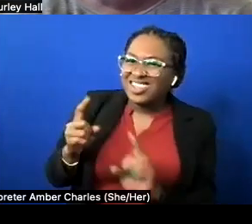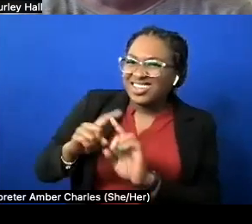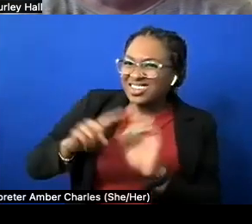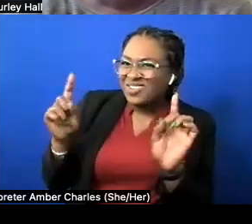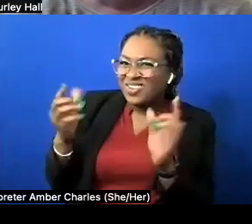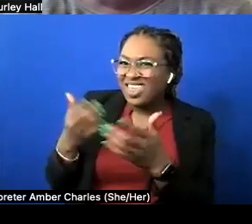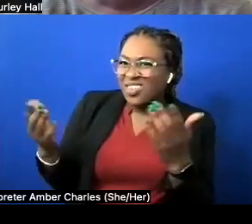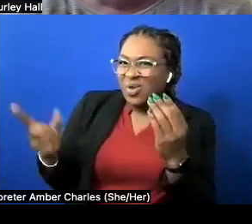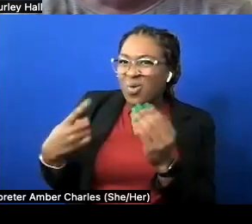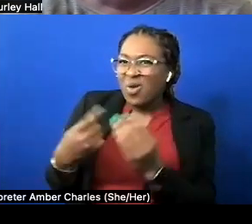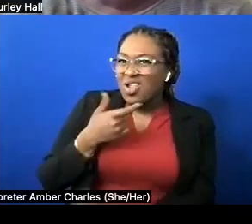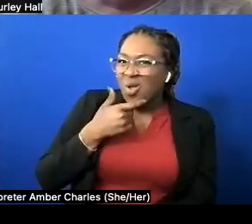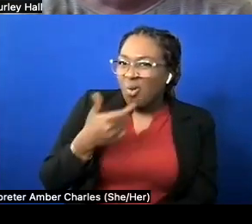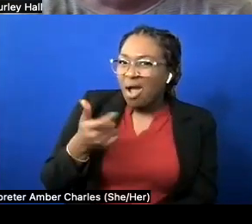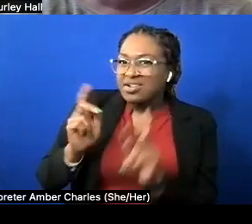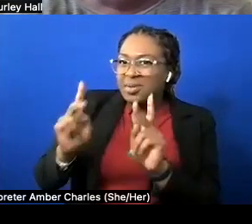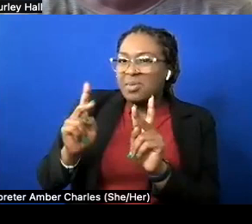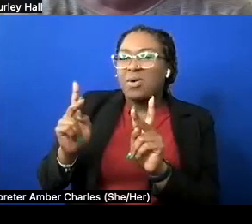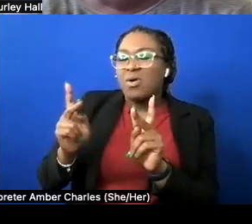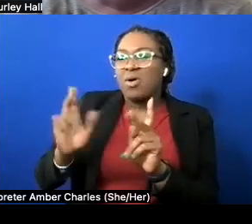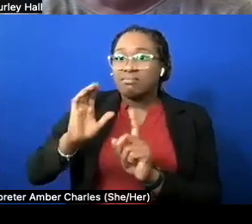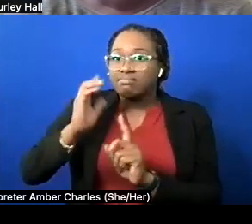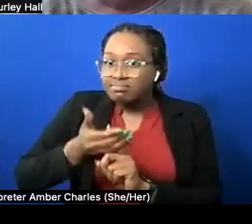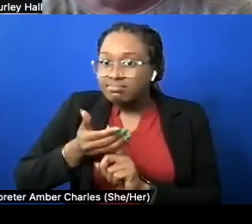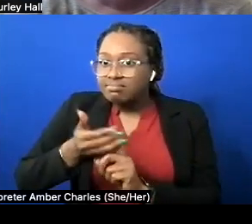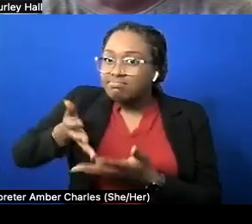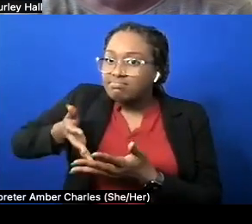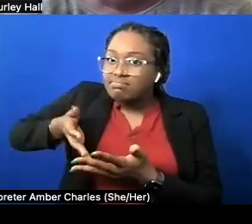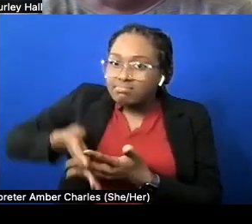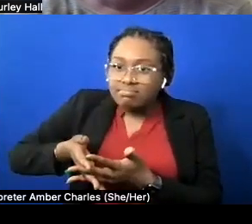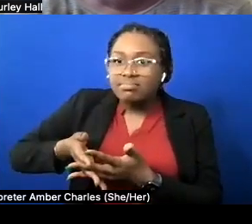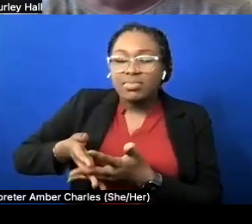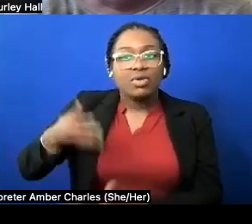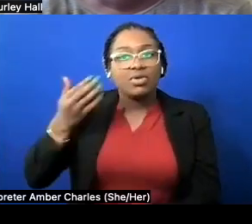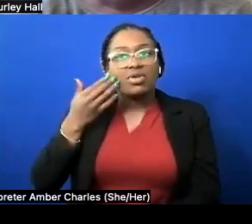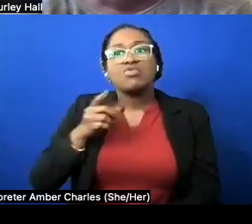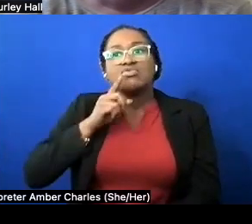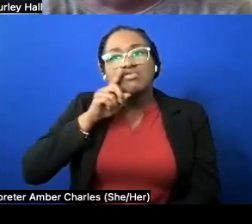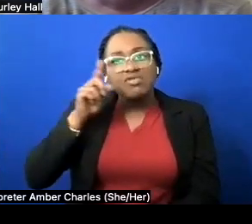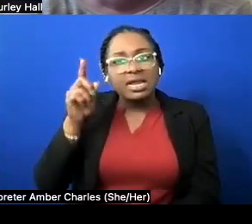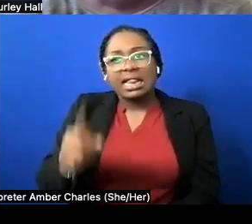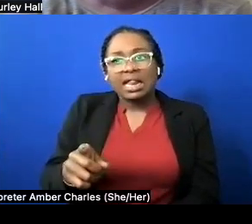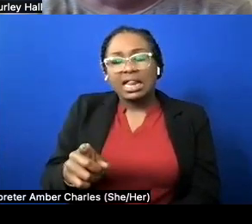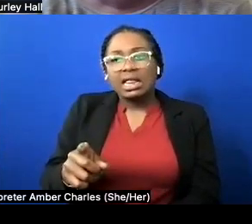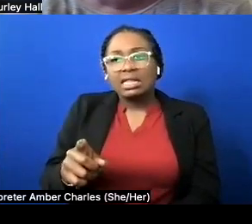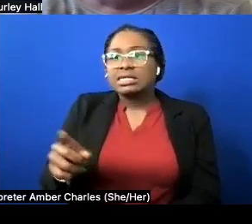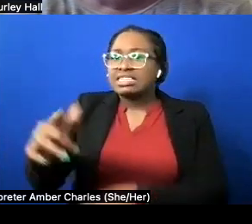bear witness to folks embodying them in just some like real